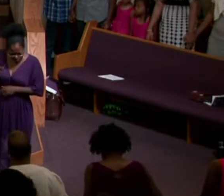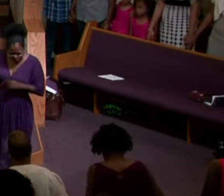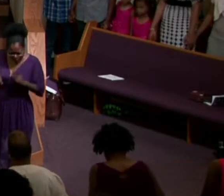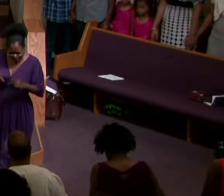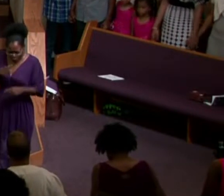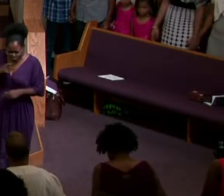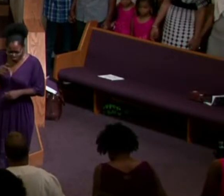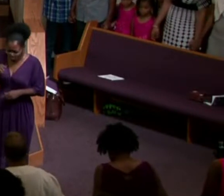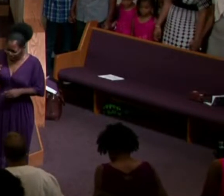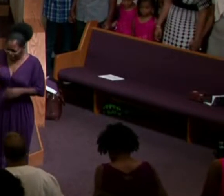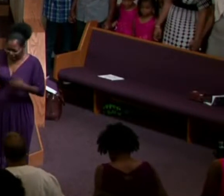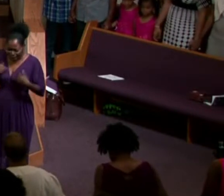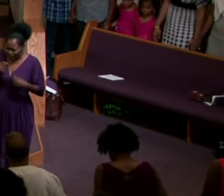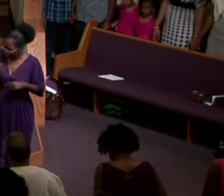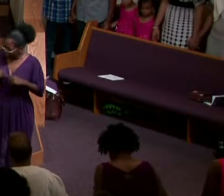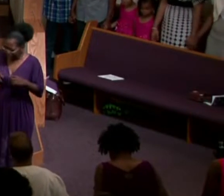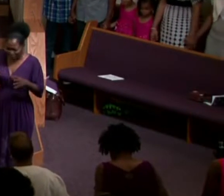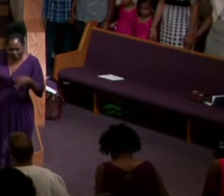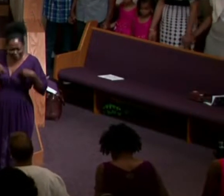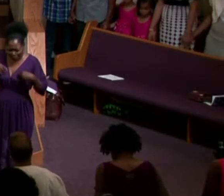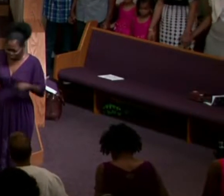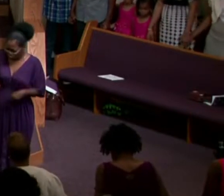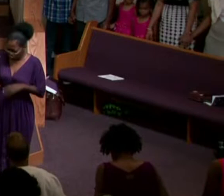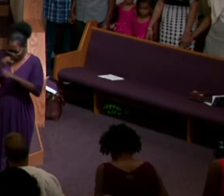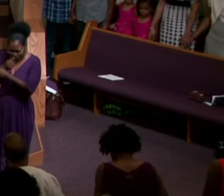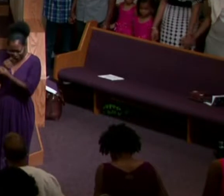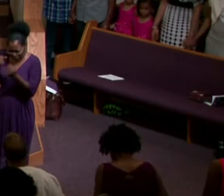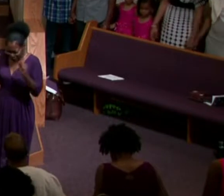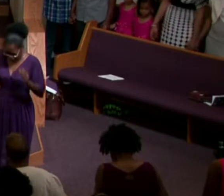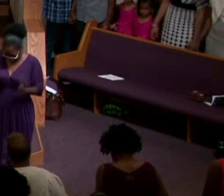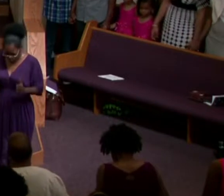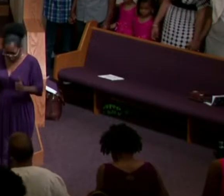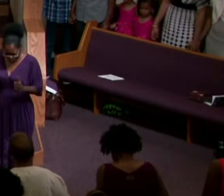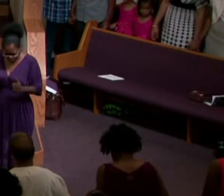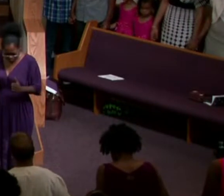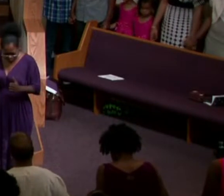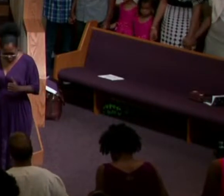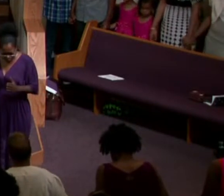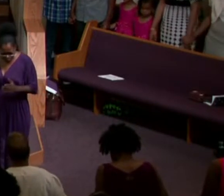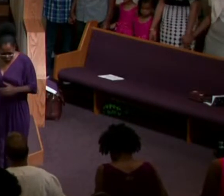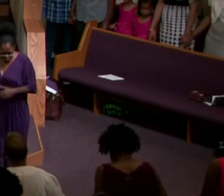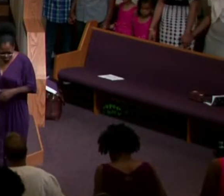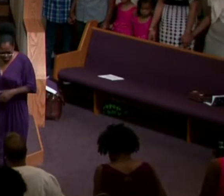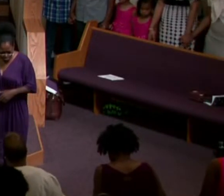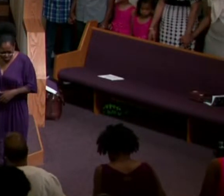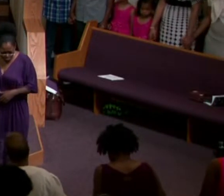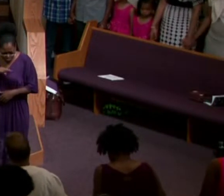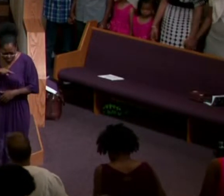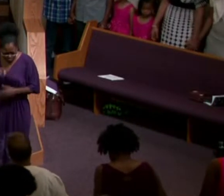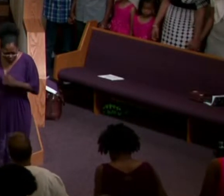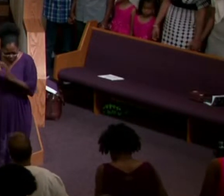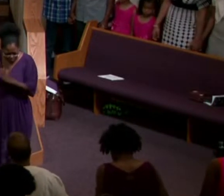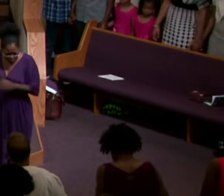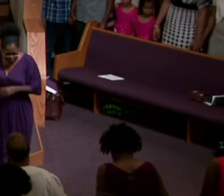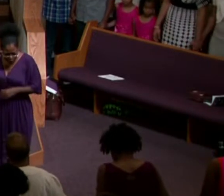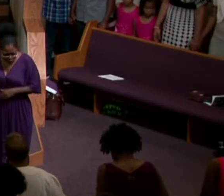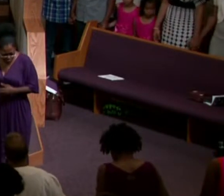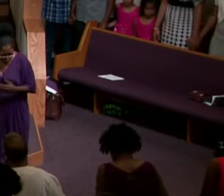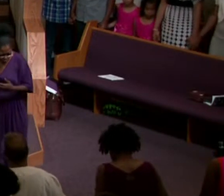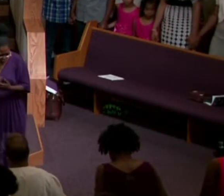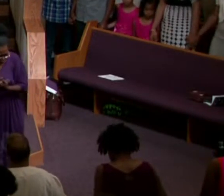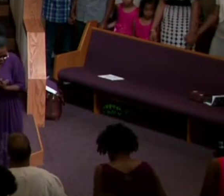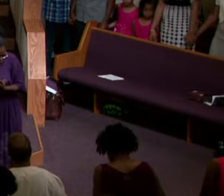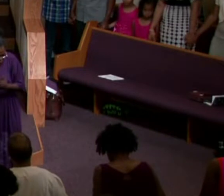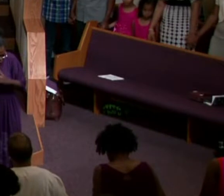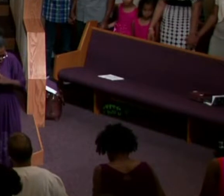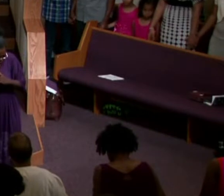and Savior, Father. Your word says that you will do a new thing, Father. So we're praying for a new thing to be done in their lives today, Father, in